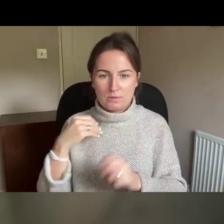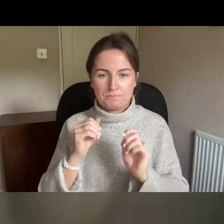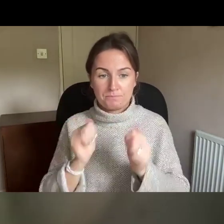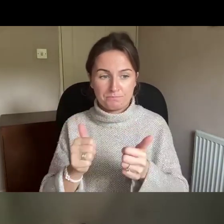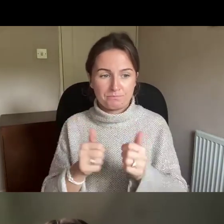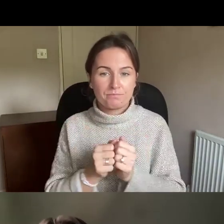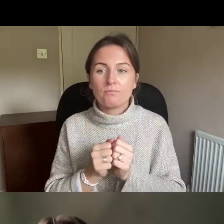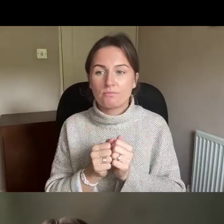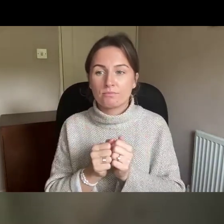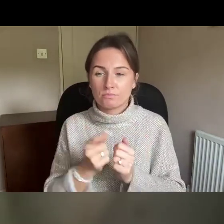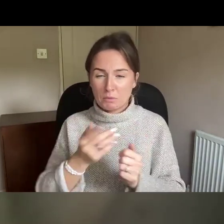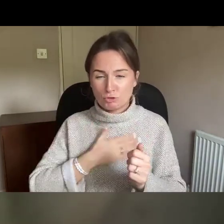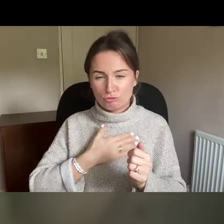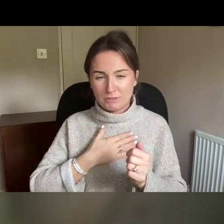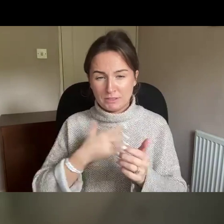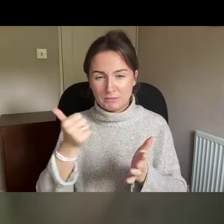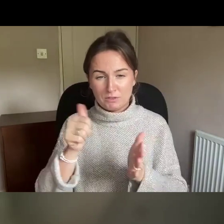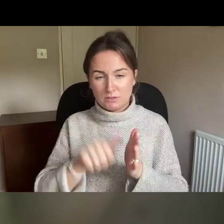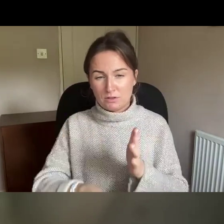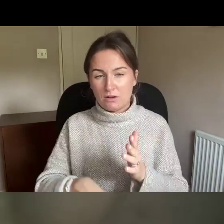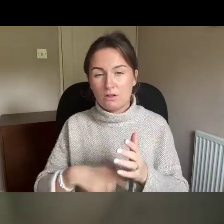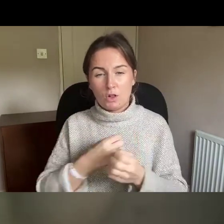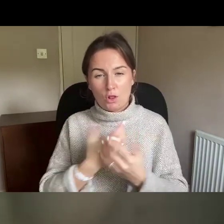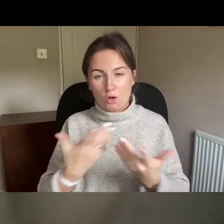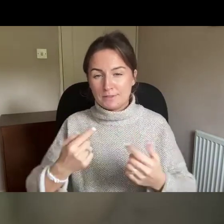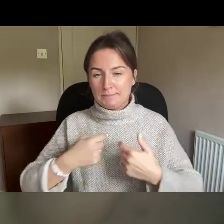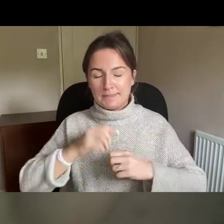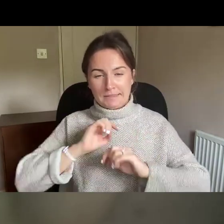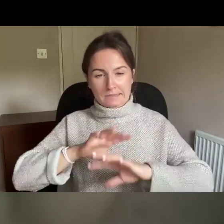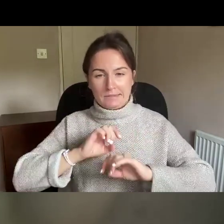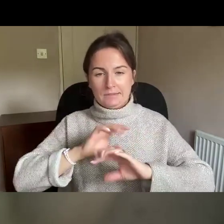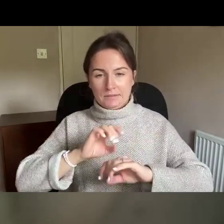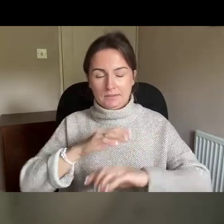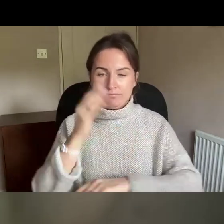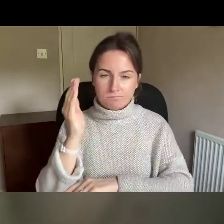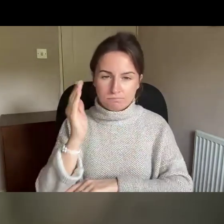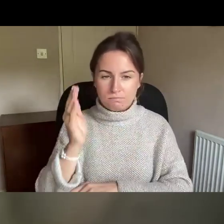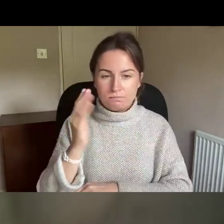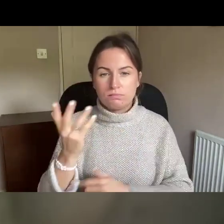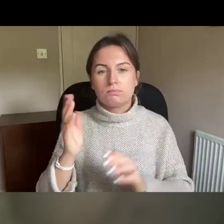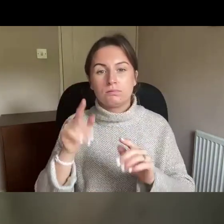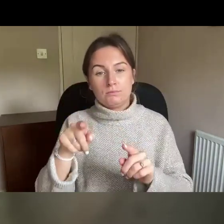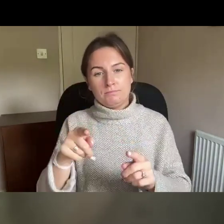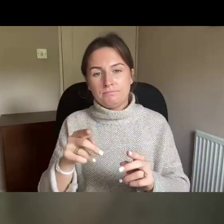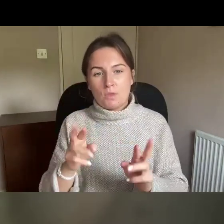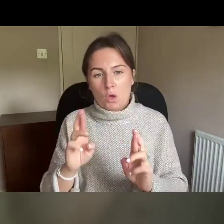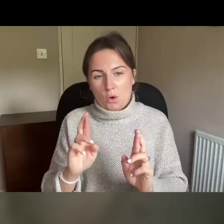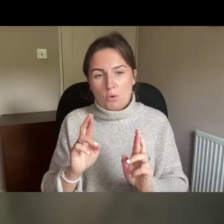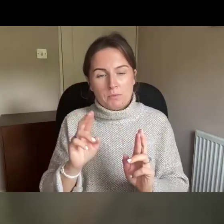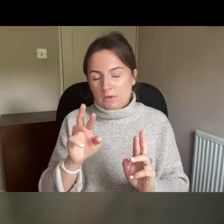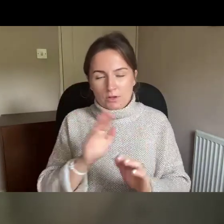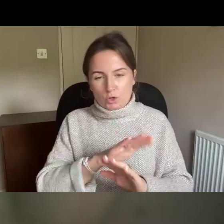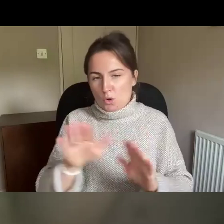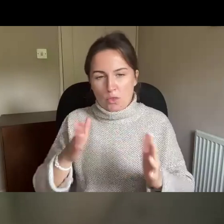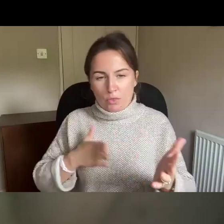So apologies for the start. There will be quite a lot of listening to me talk, but it shouldn't be for the whole session.